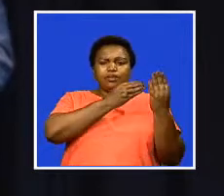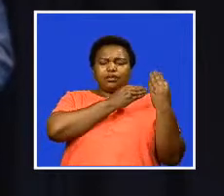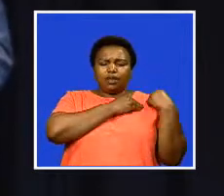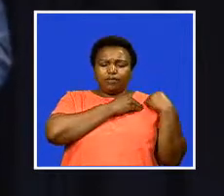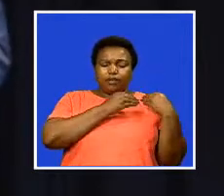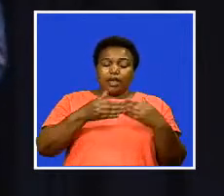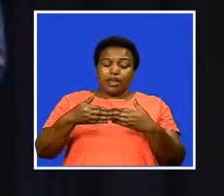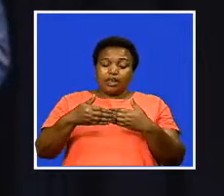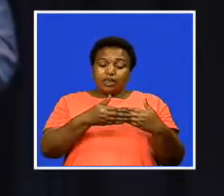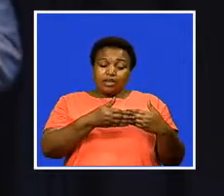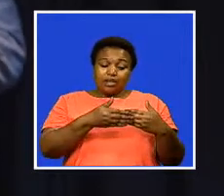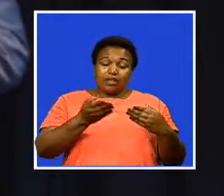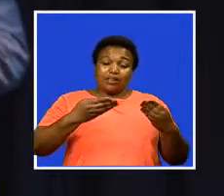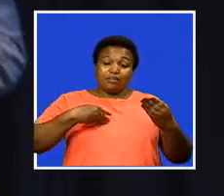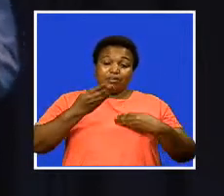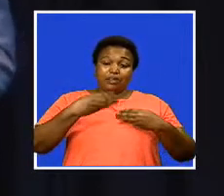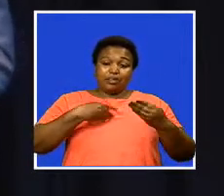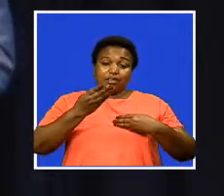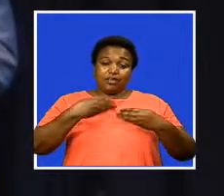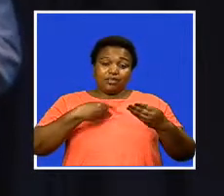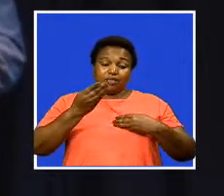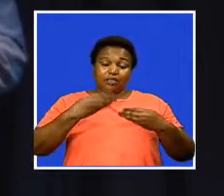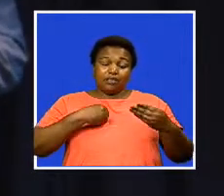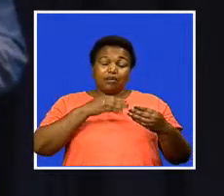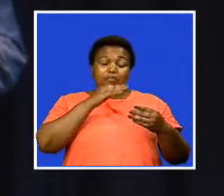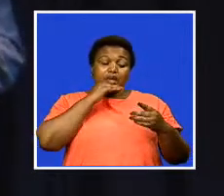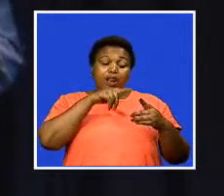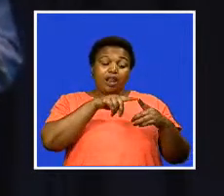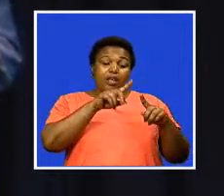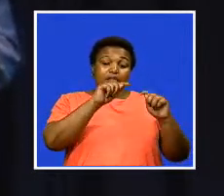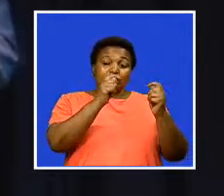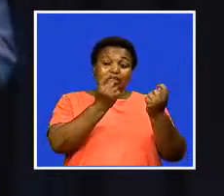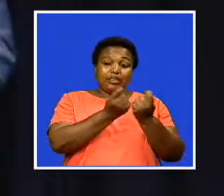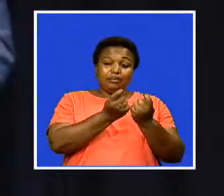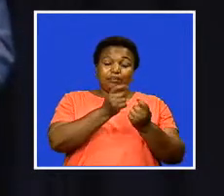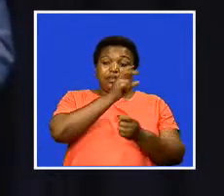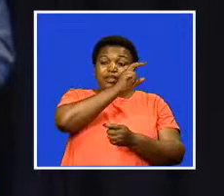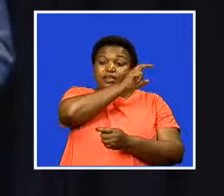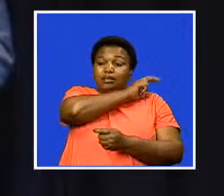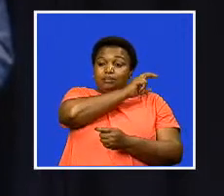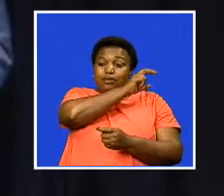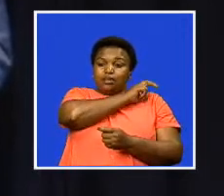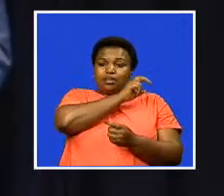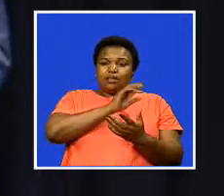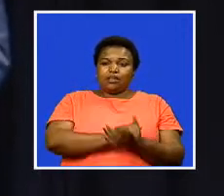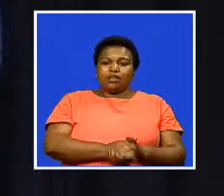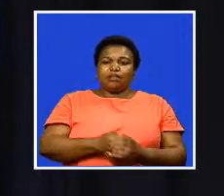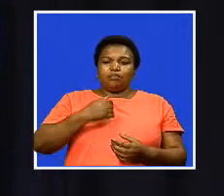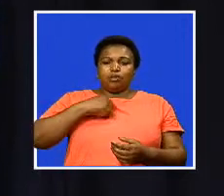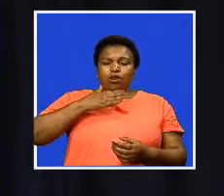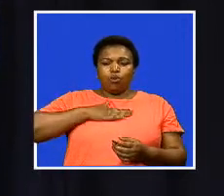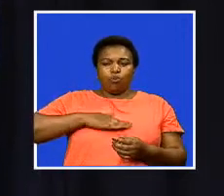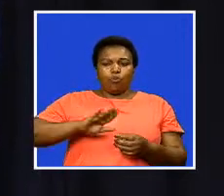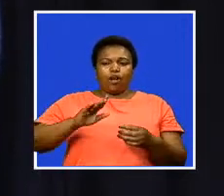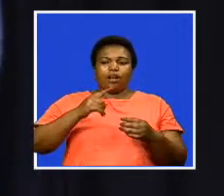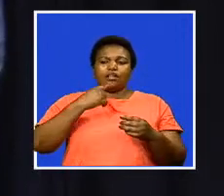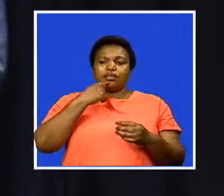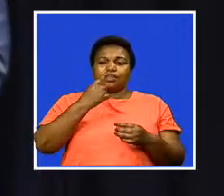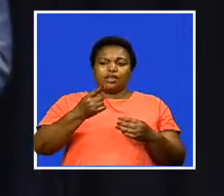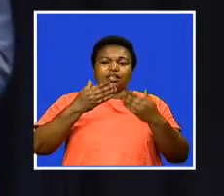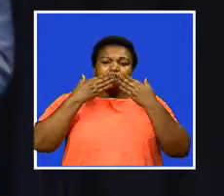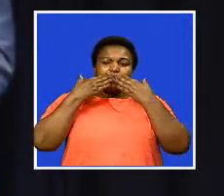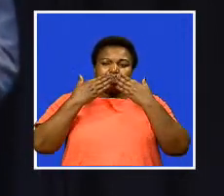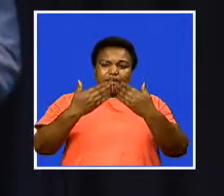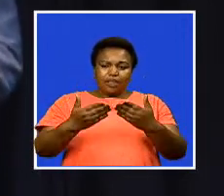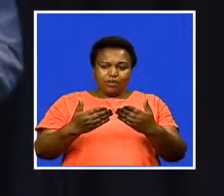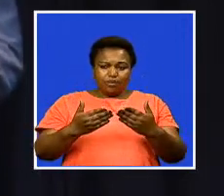nemabhizinisi. Usho kona ukuthi le team ye cabinet ndunankulu ngitsa angibonge mina ngibongele